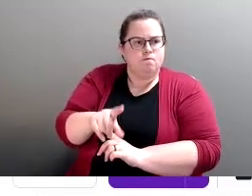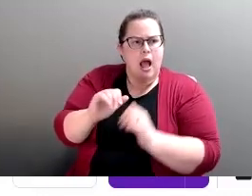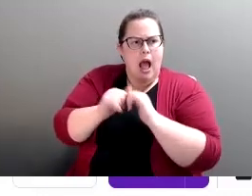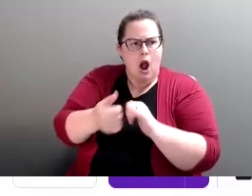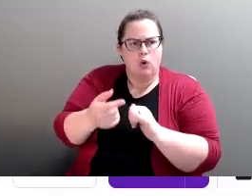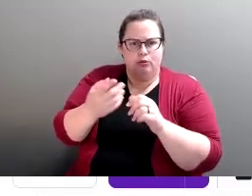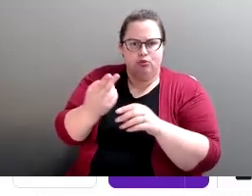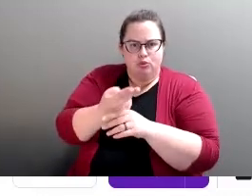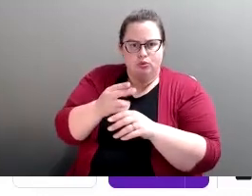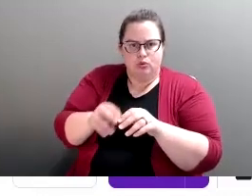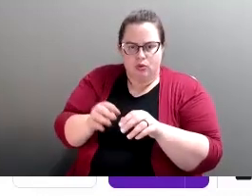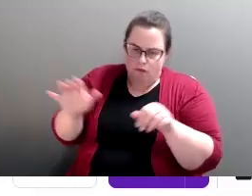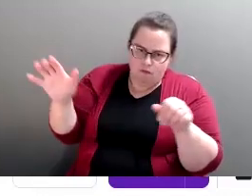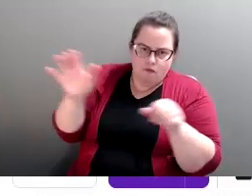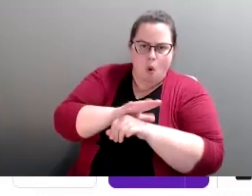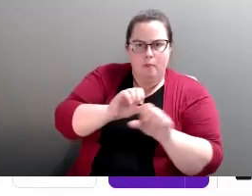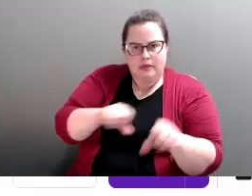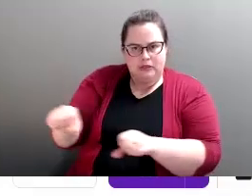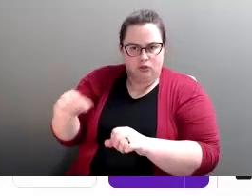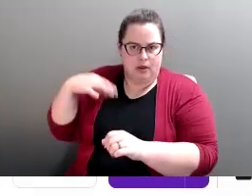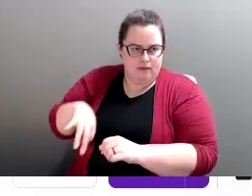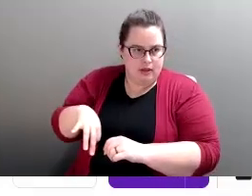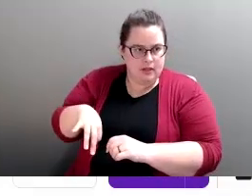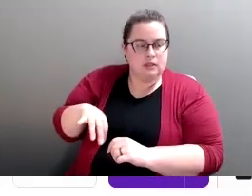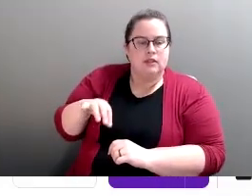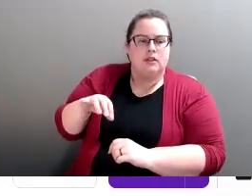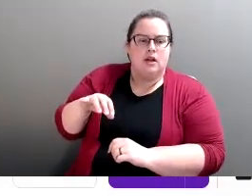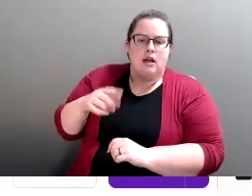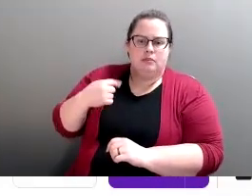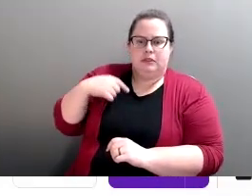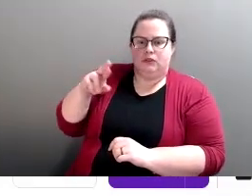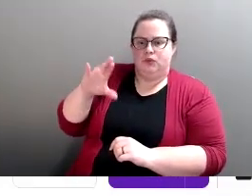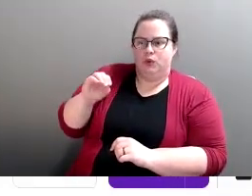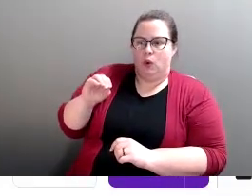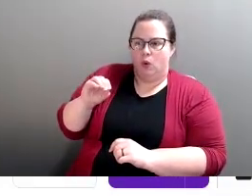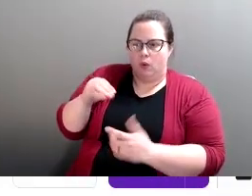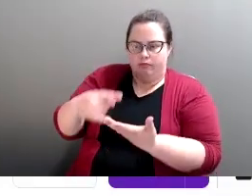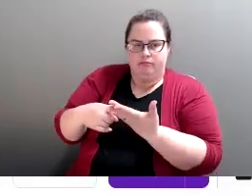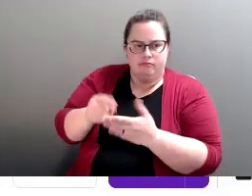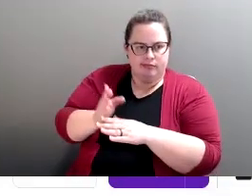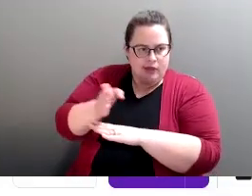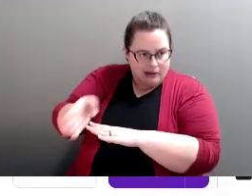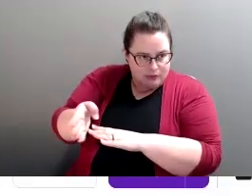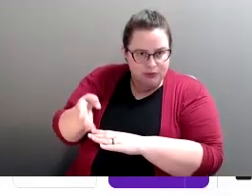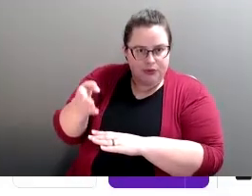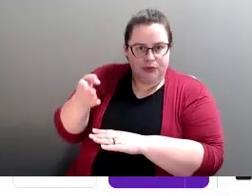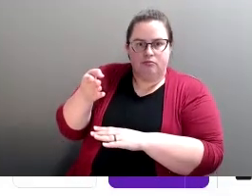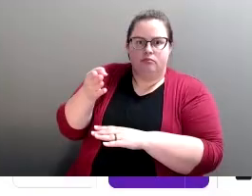full potential Mm, benefits, right? And I think we were talking, me and Rio, retro, after the first one, we were talking about how,